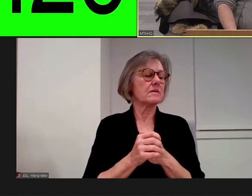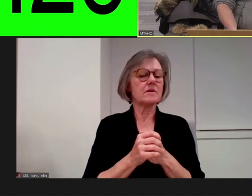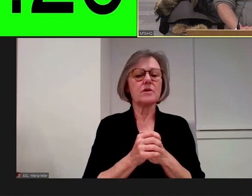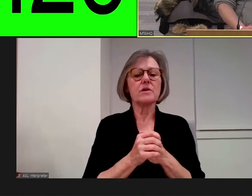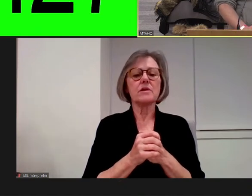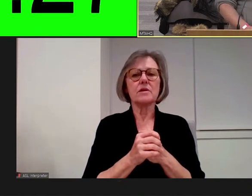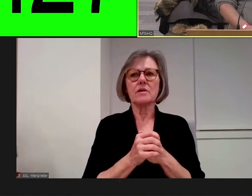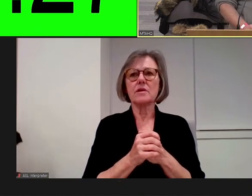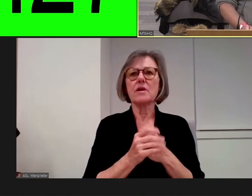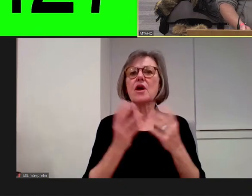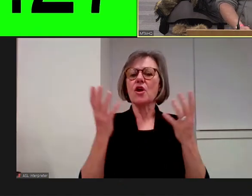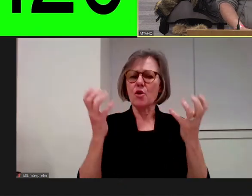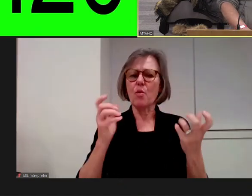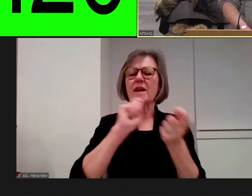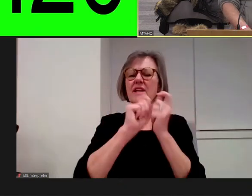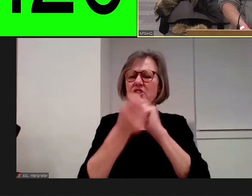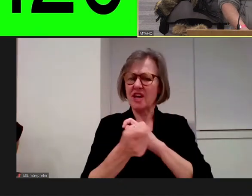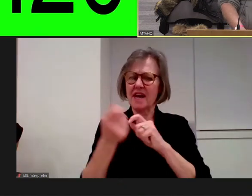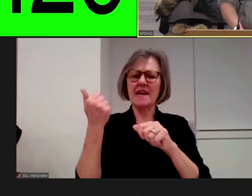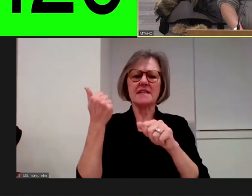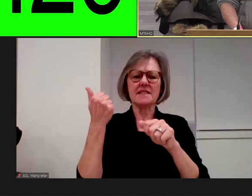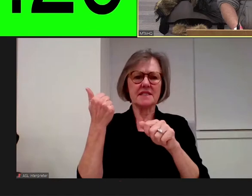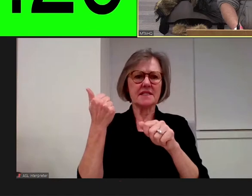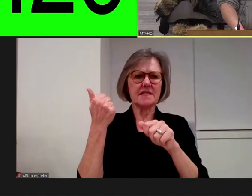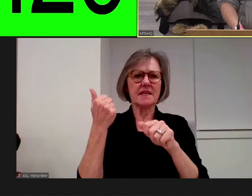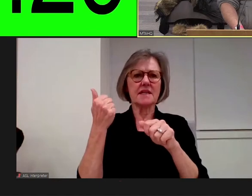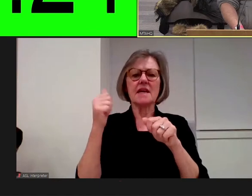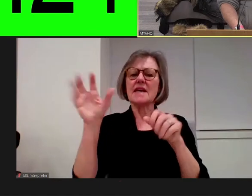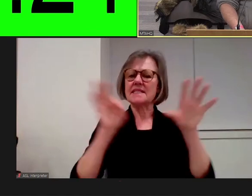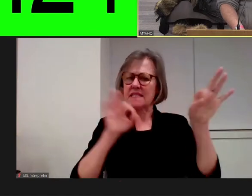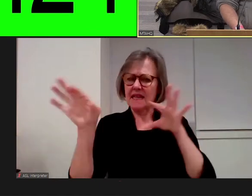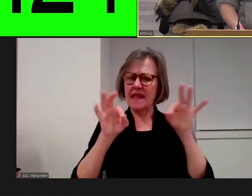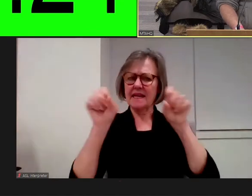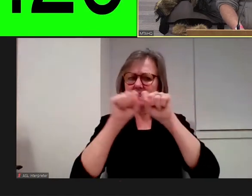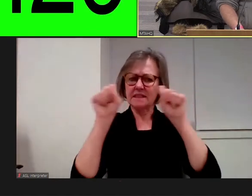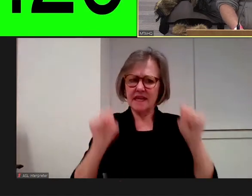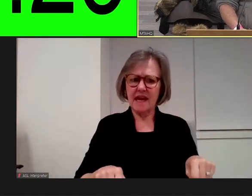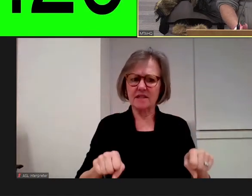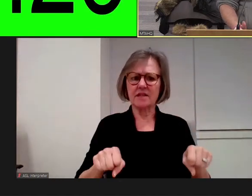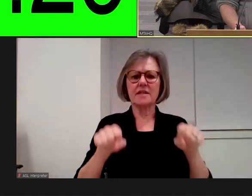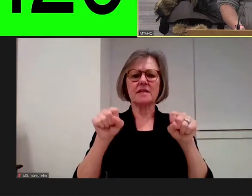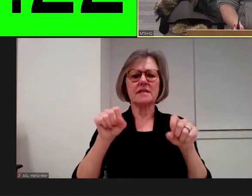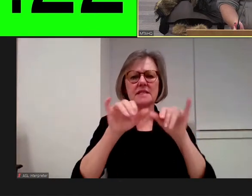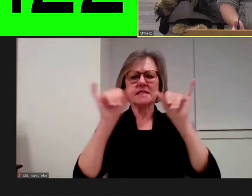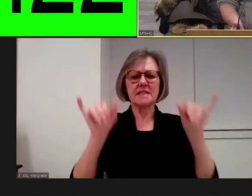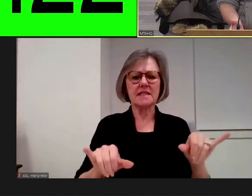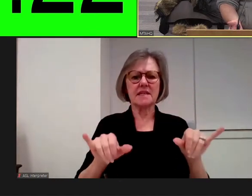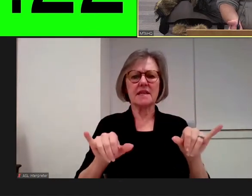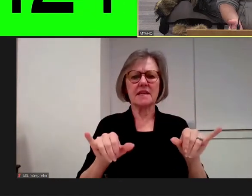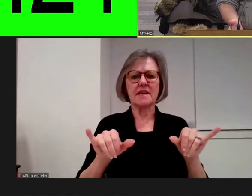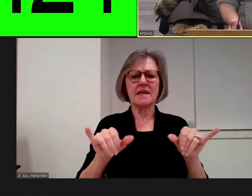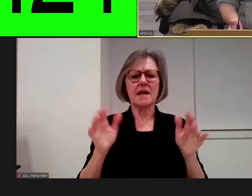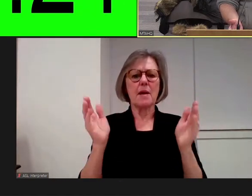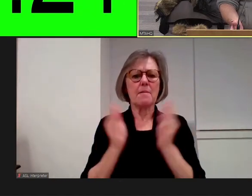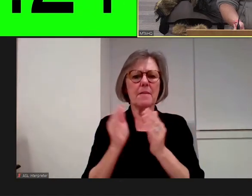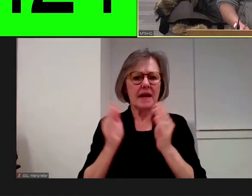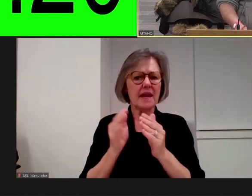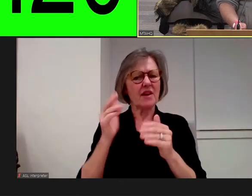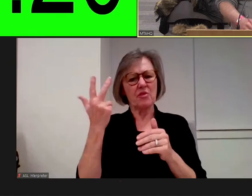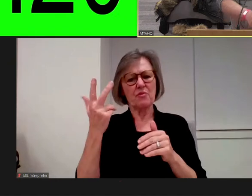You want to turn every booth at select stations on the subway system into their own mini 3 Stone